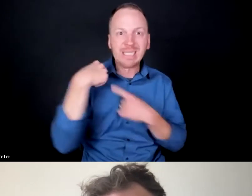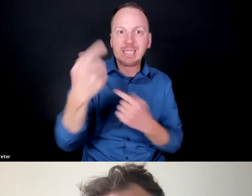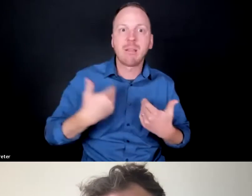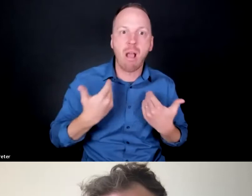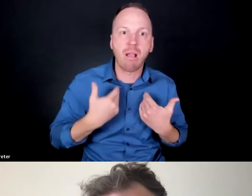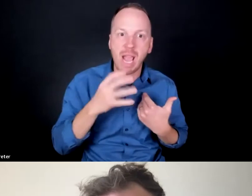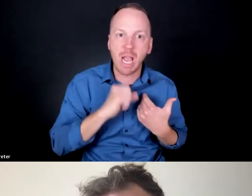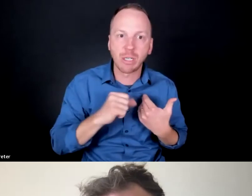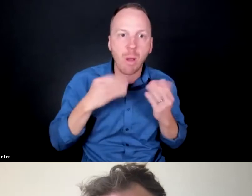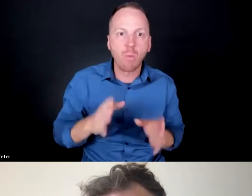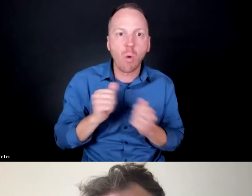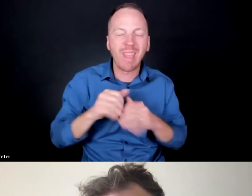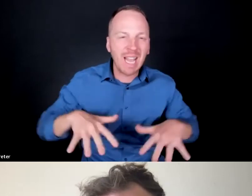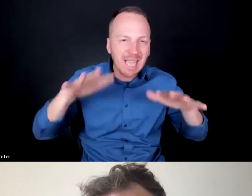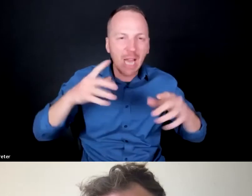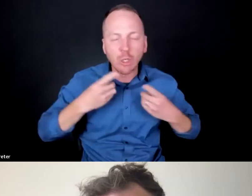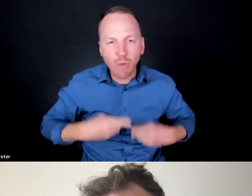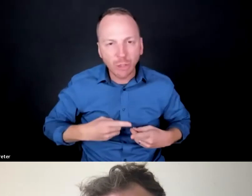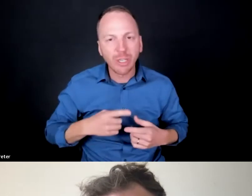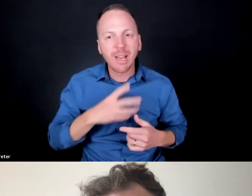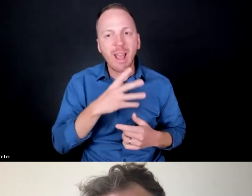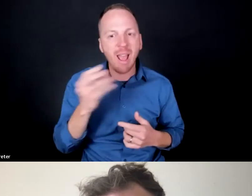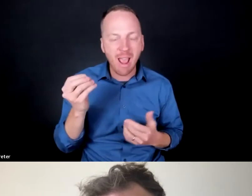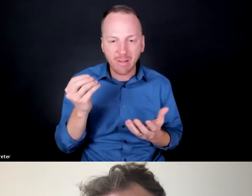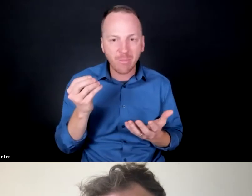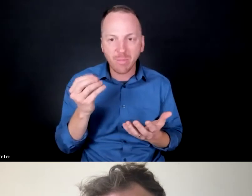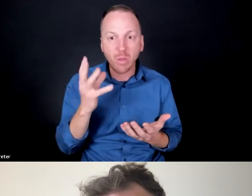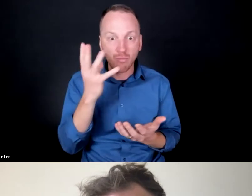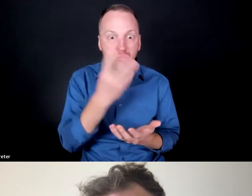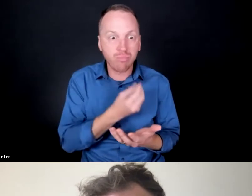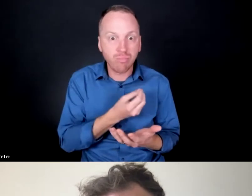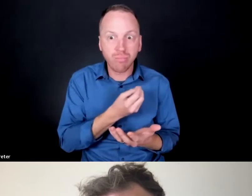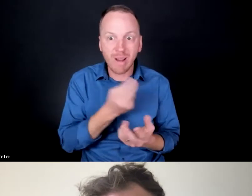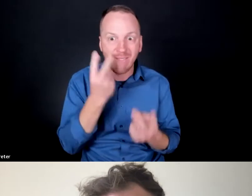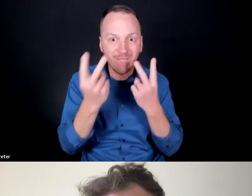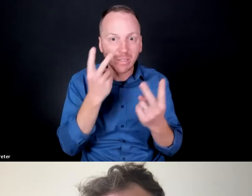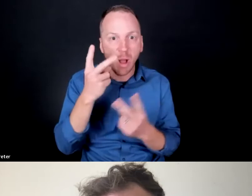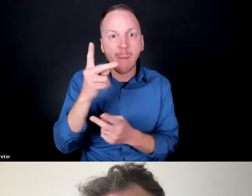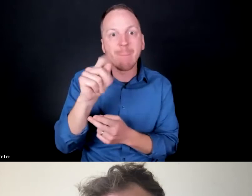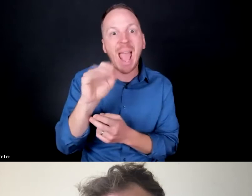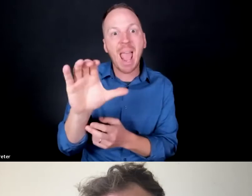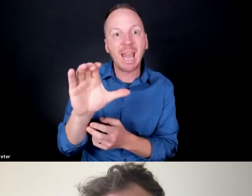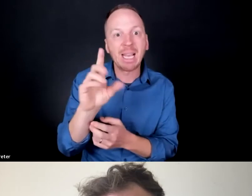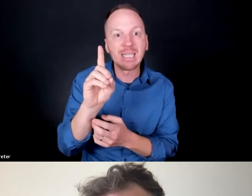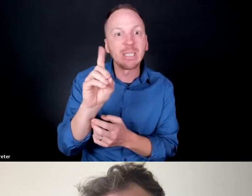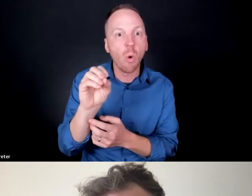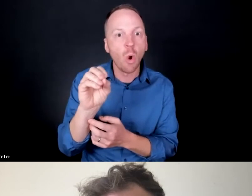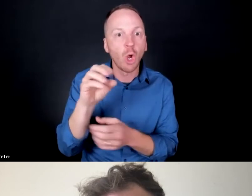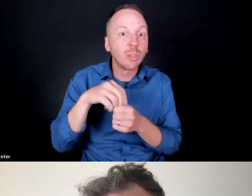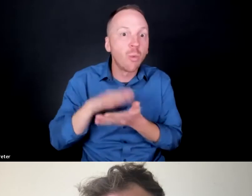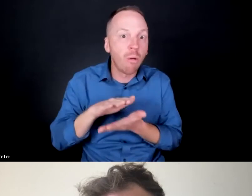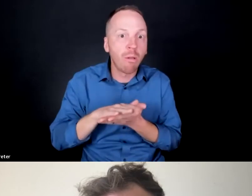as a person with anxiety, depression, and a pretty like visible panic disorder, at least in school.